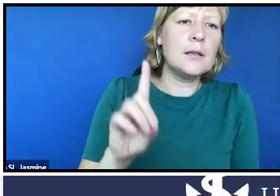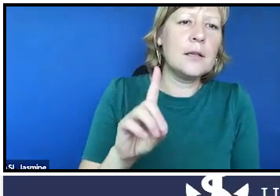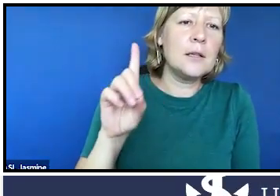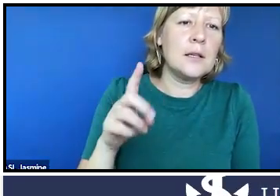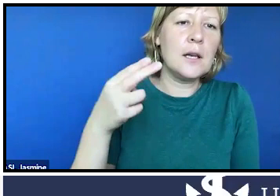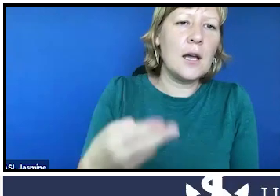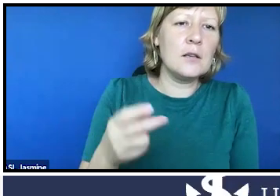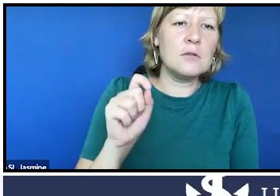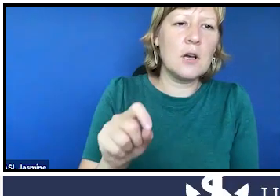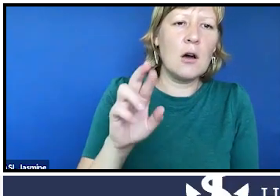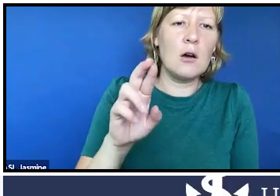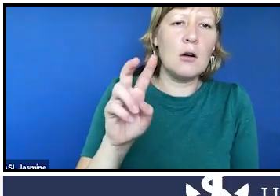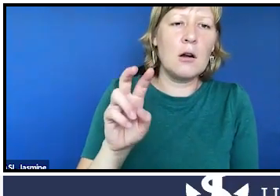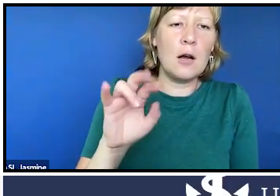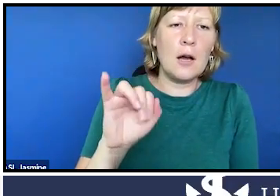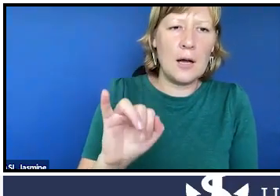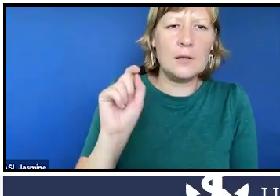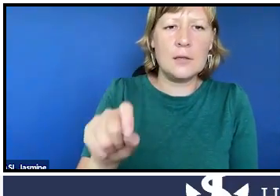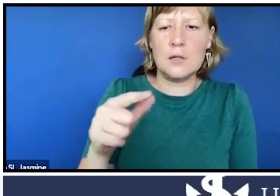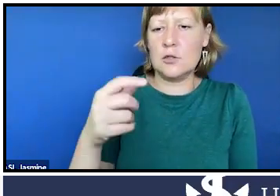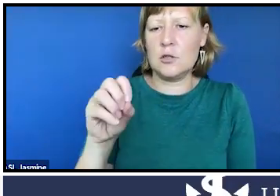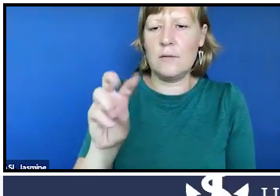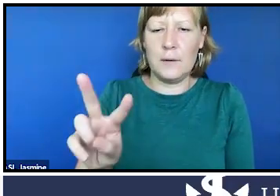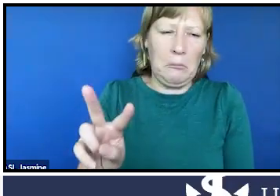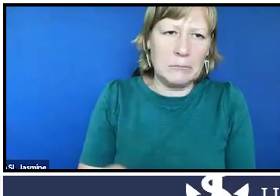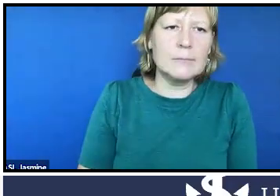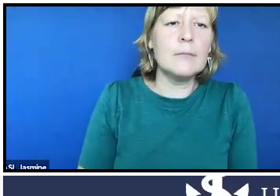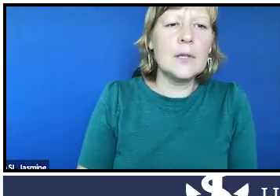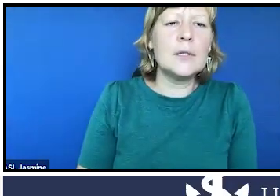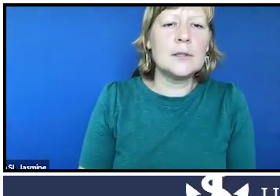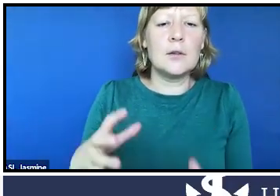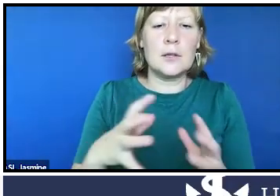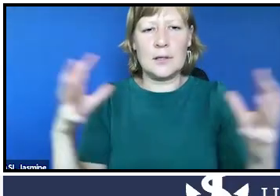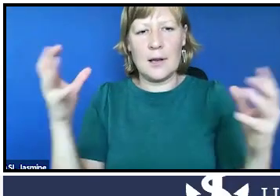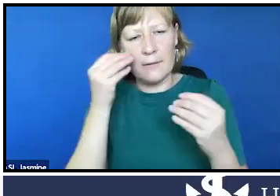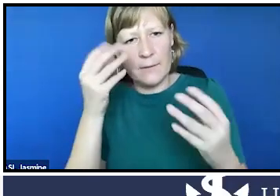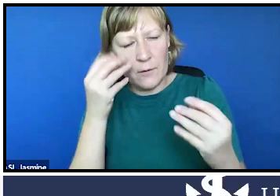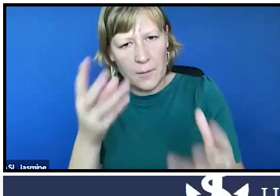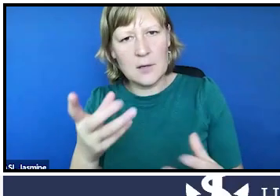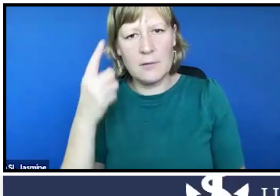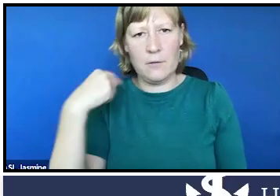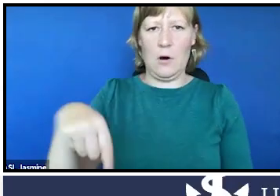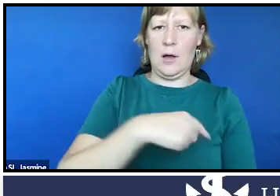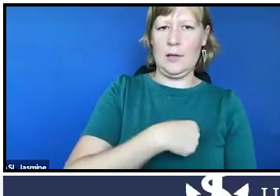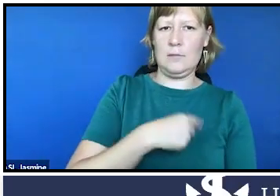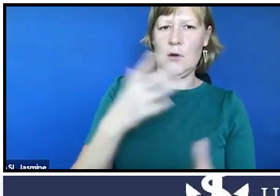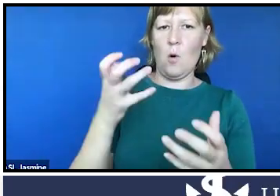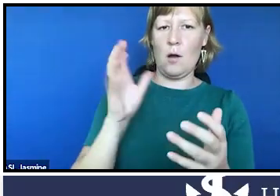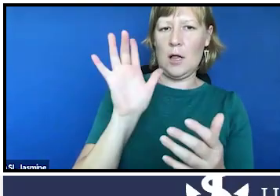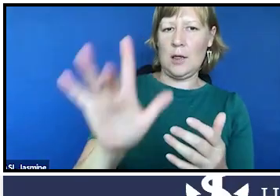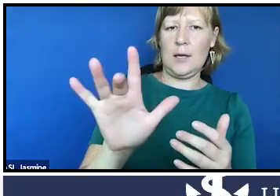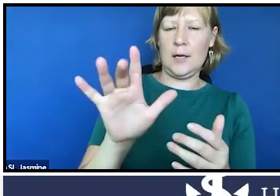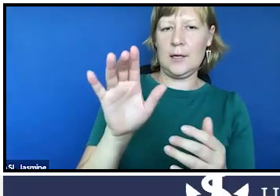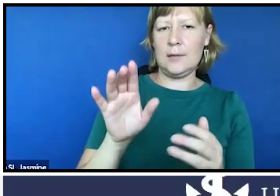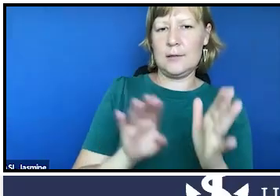bhddh.ri.gov. So while you're on this, it could be very overwhelming because there's a lot to look at. But for us, we're looking for developmental disabilities. If you click on